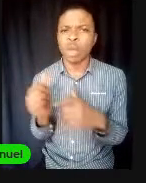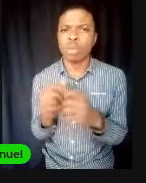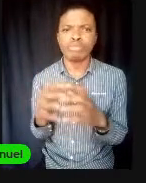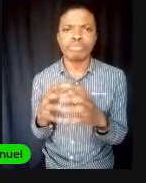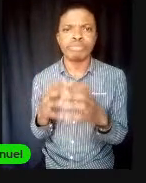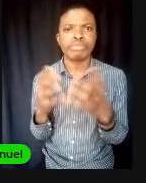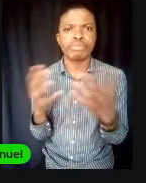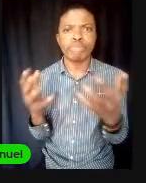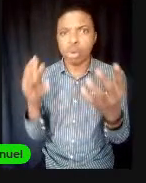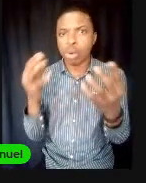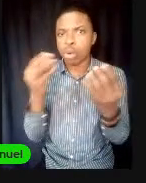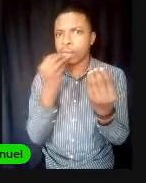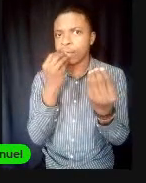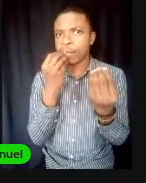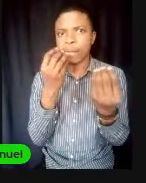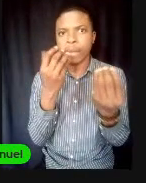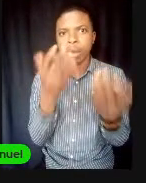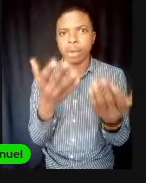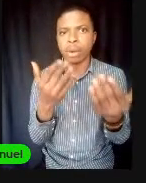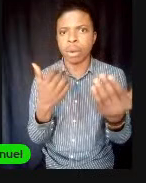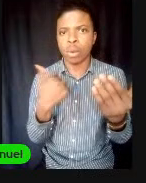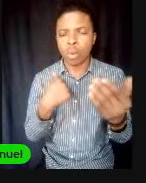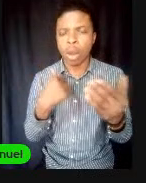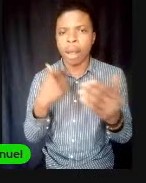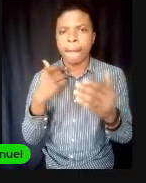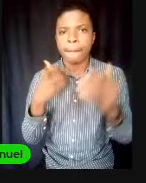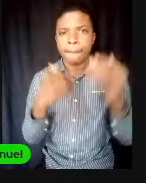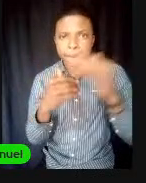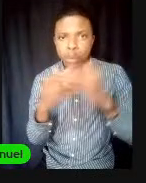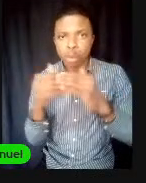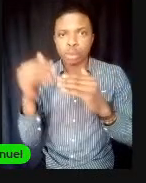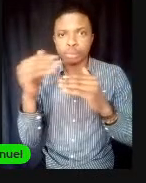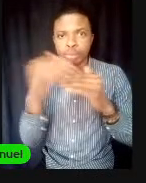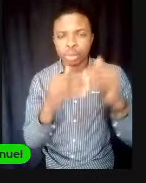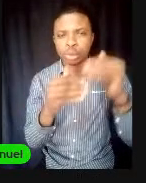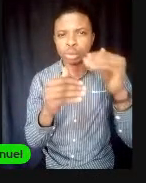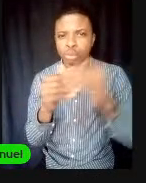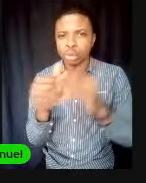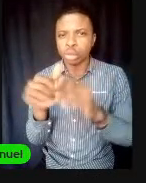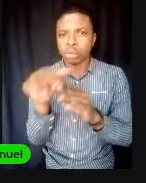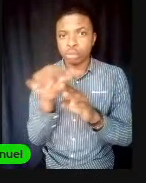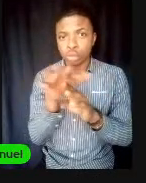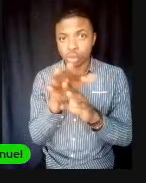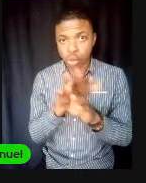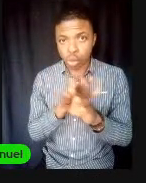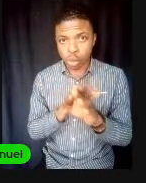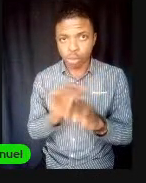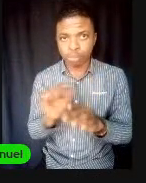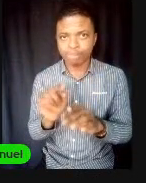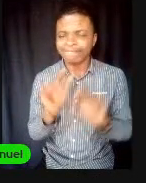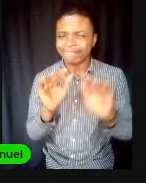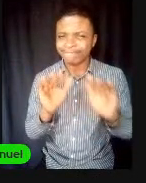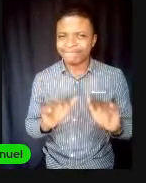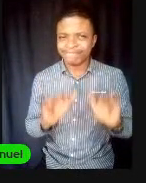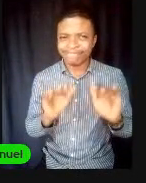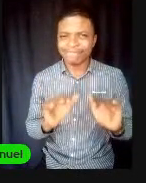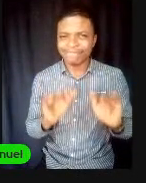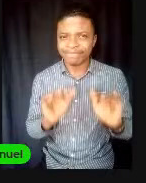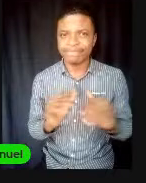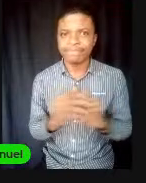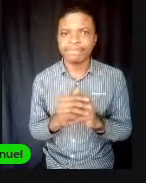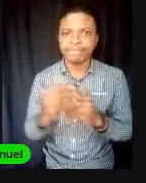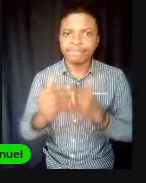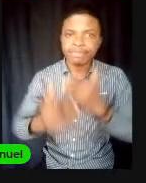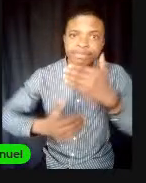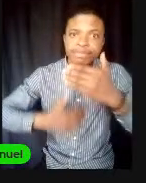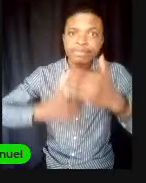Okay? We're building gradually, step by step. So no rush. Just calm down. Okay? No rush. So next slide, please, because I